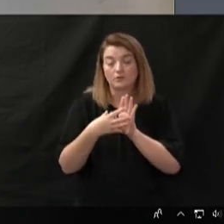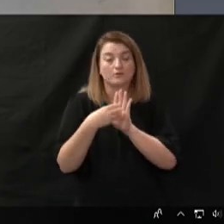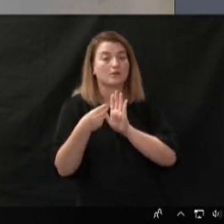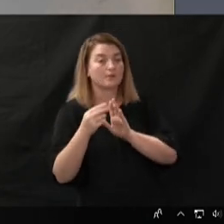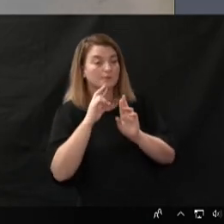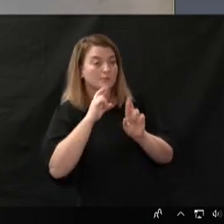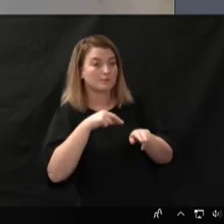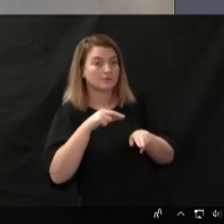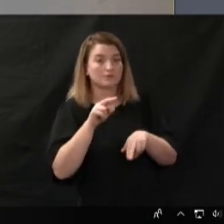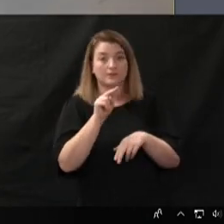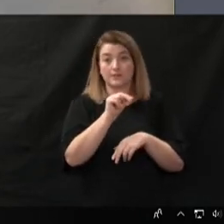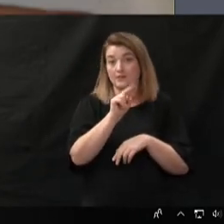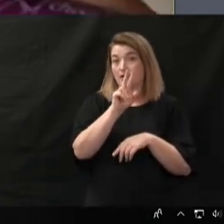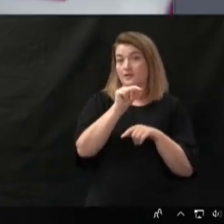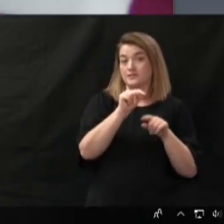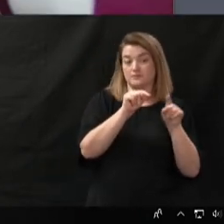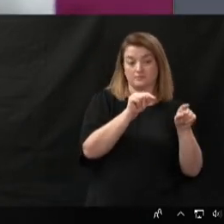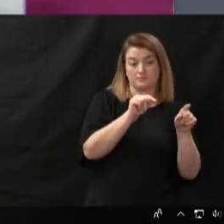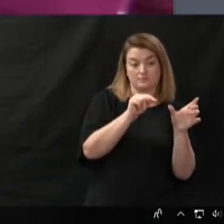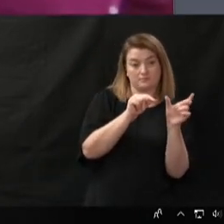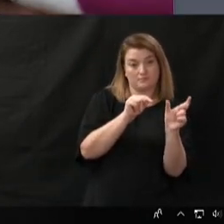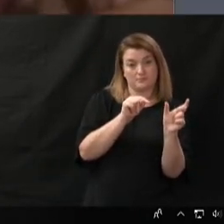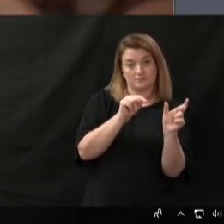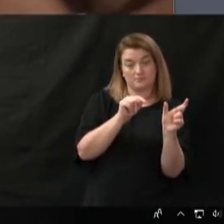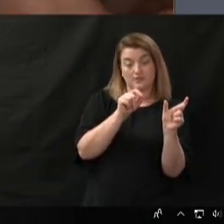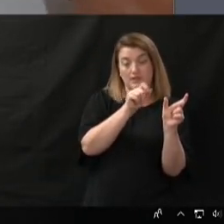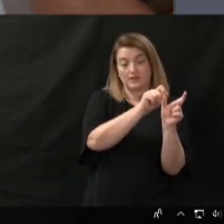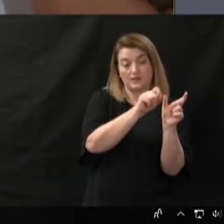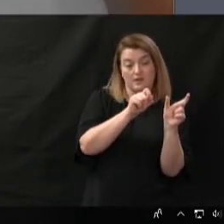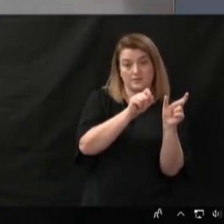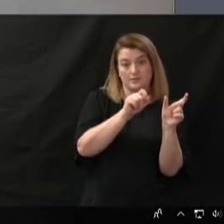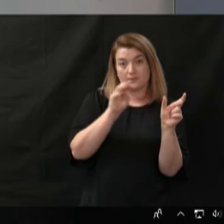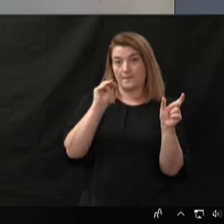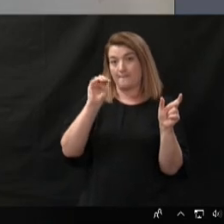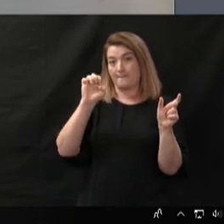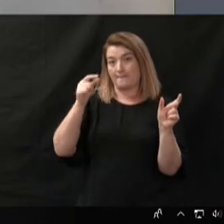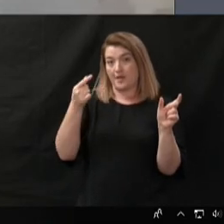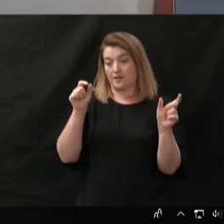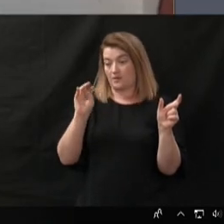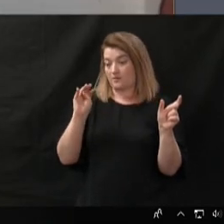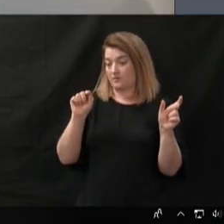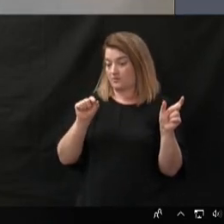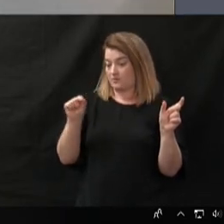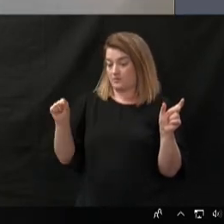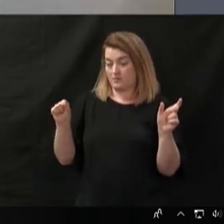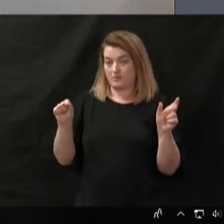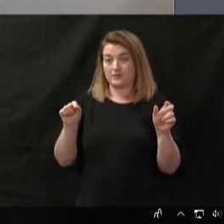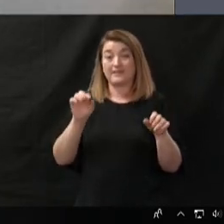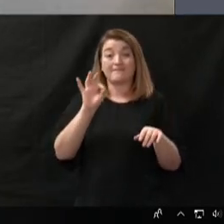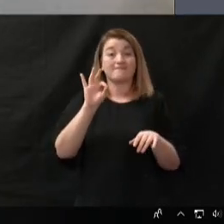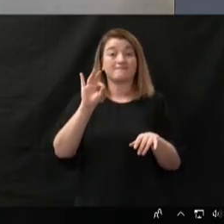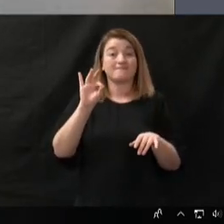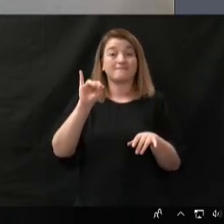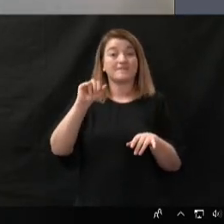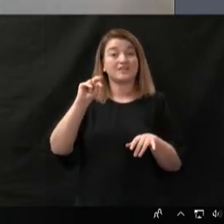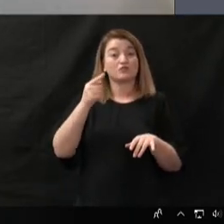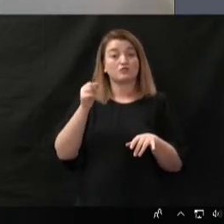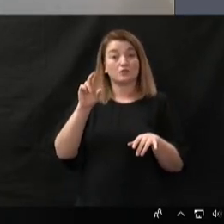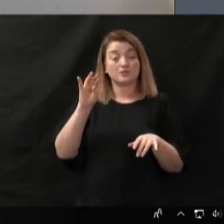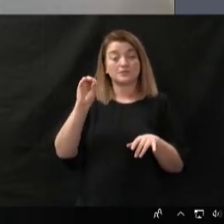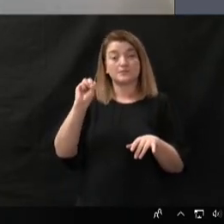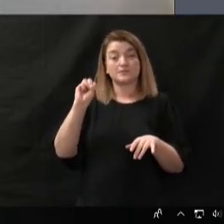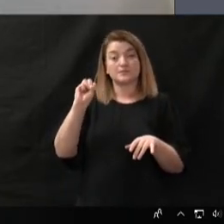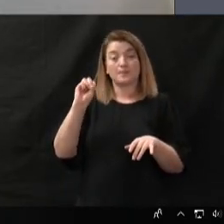is? Nut. Okay, we're going to put the lines because it's nutmeg. Let's fingerspell nut together. Ready?